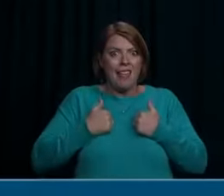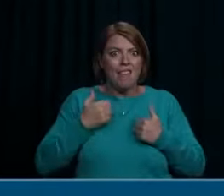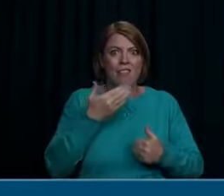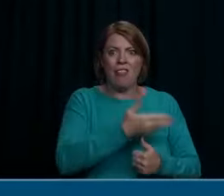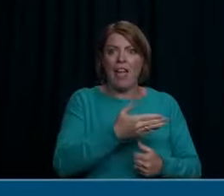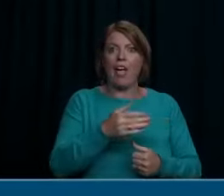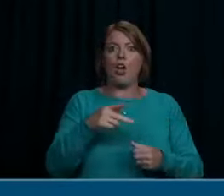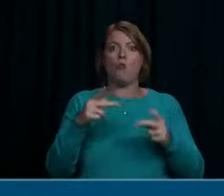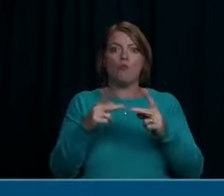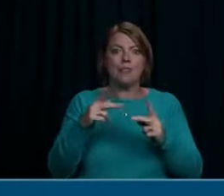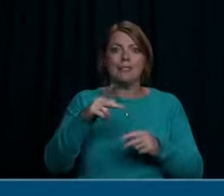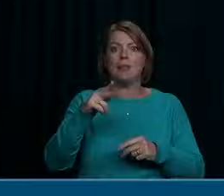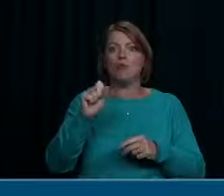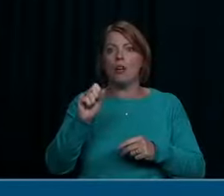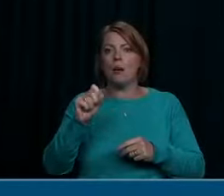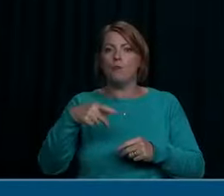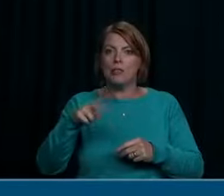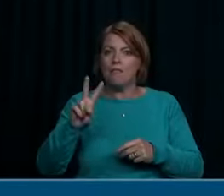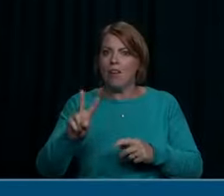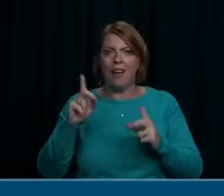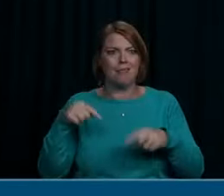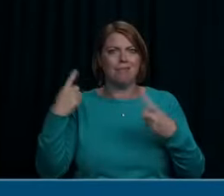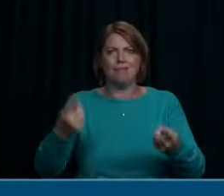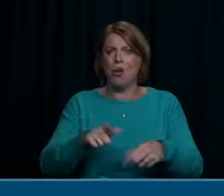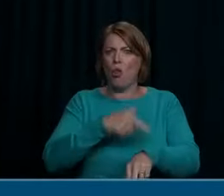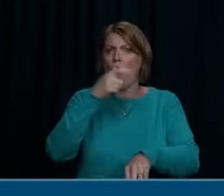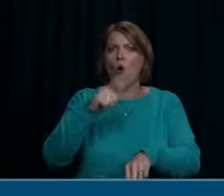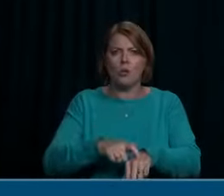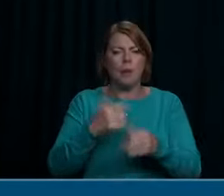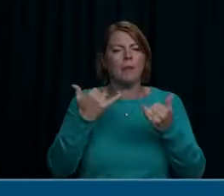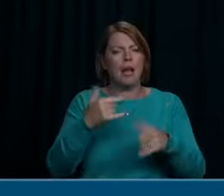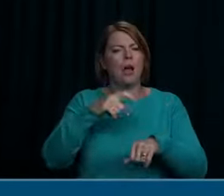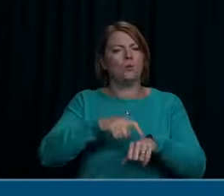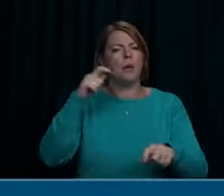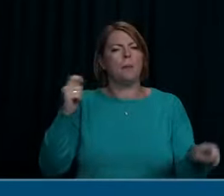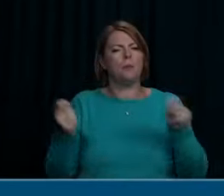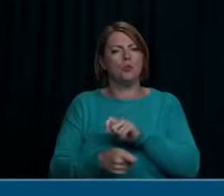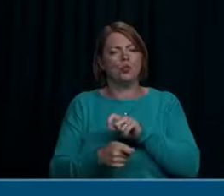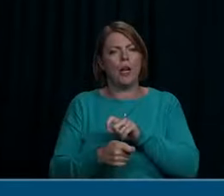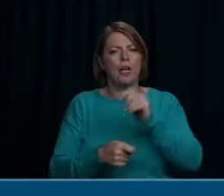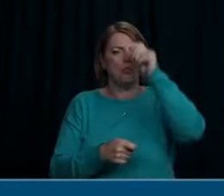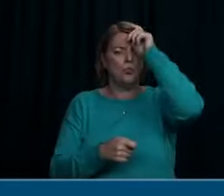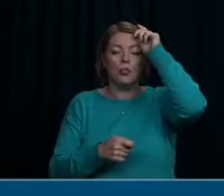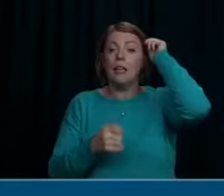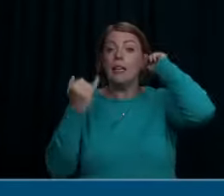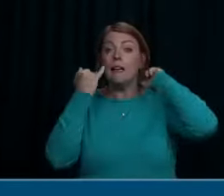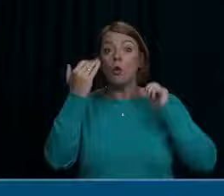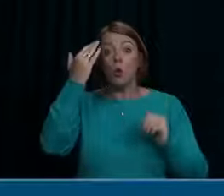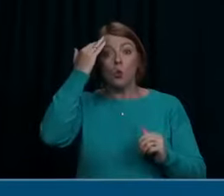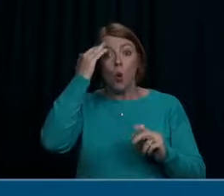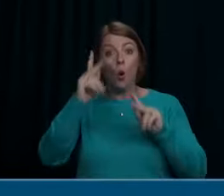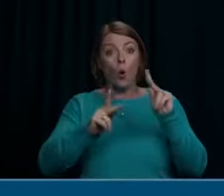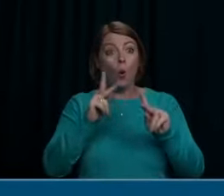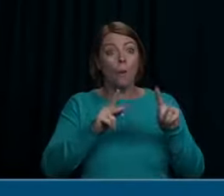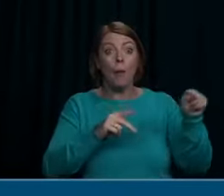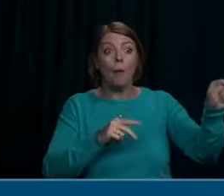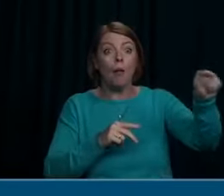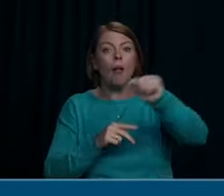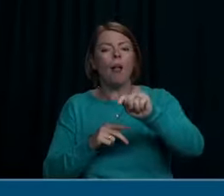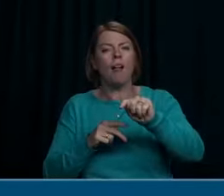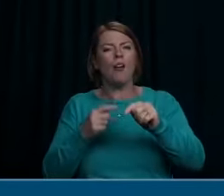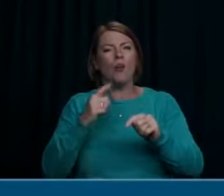Valley in a very long time. So I think it's time that we change that, because when you get to know your neighbors, you get to know the issues. When you get to know